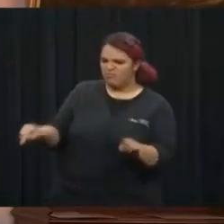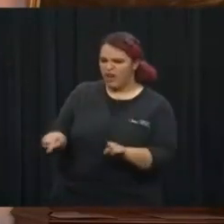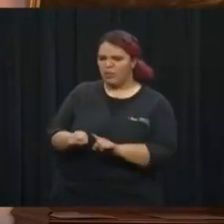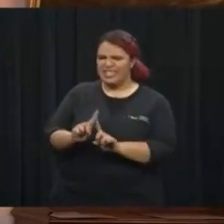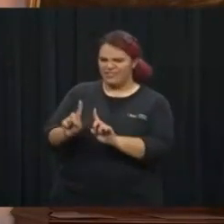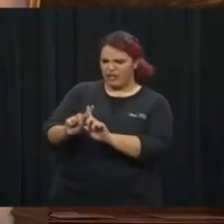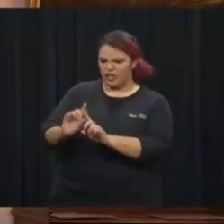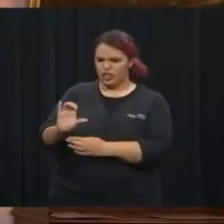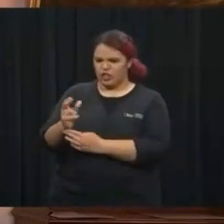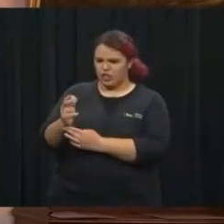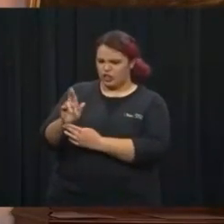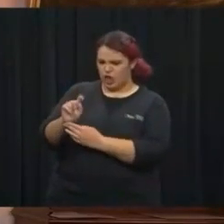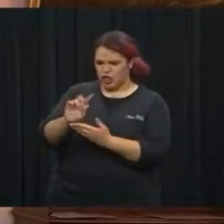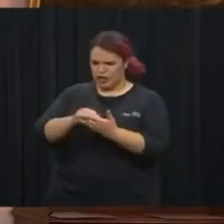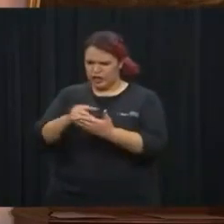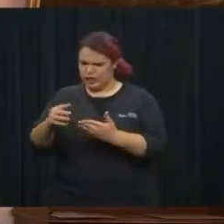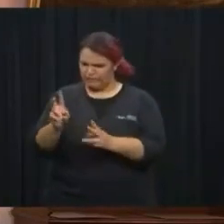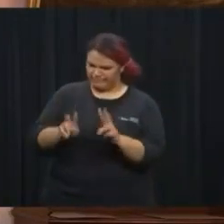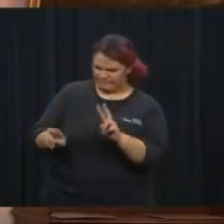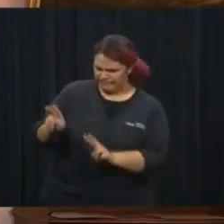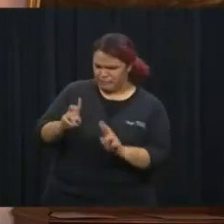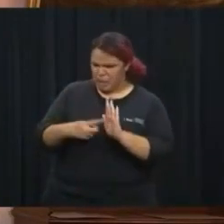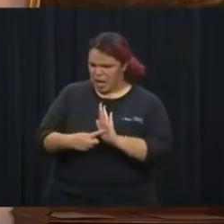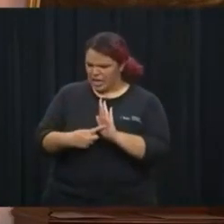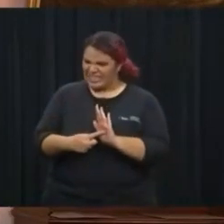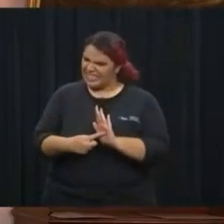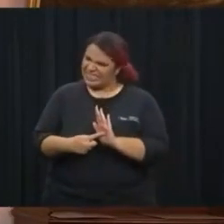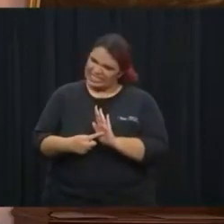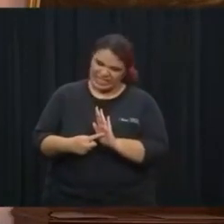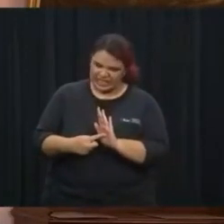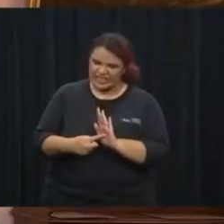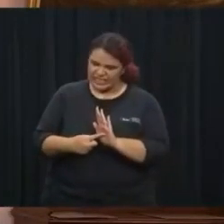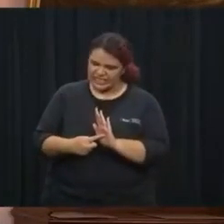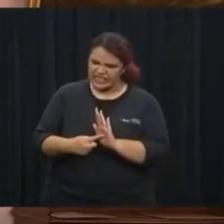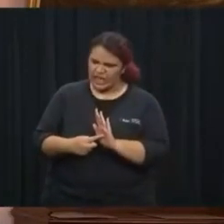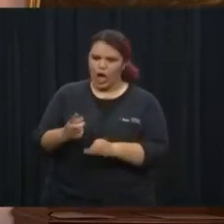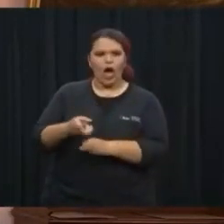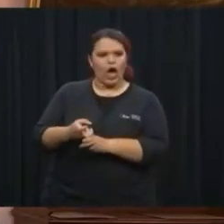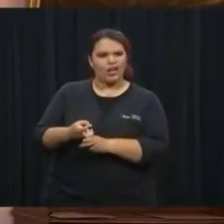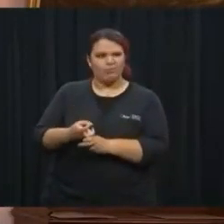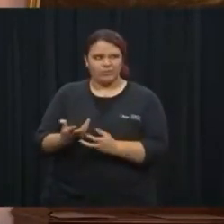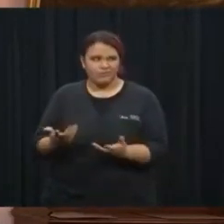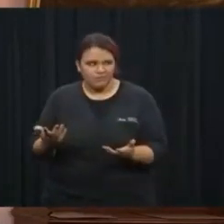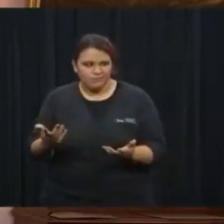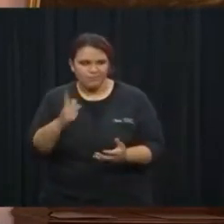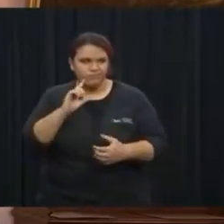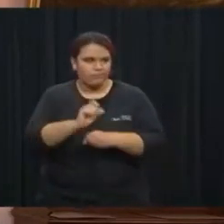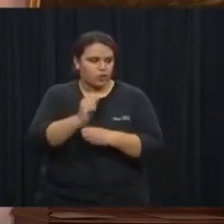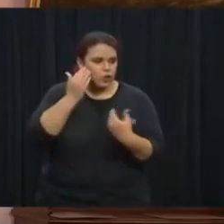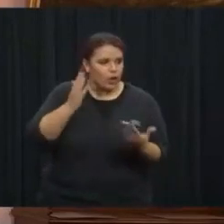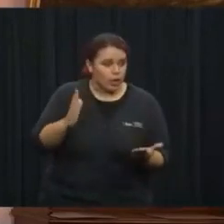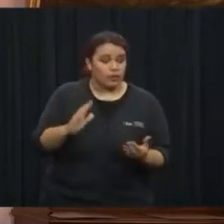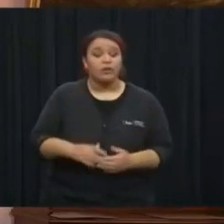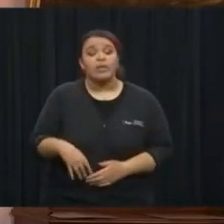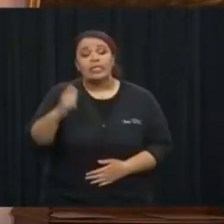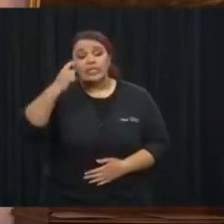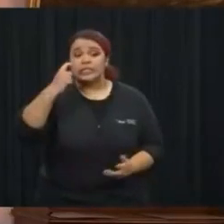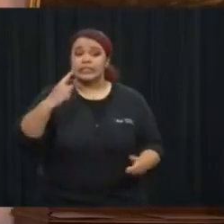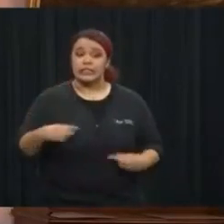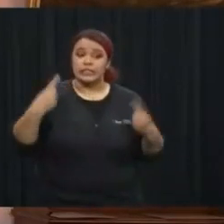know when they're about to get hit by all of this? Yeah, let me just start it, and then I'll turn it over to the expert here.